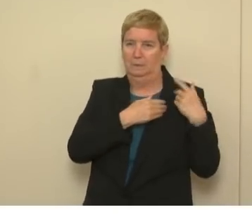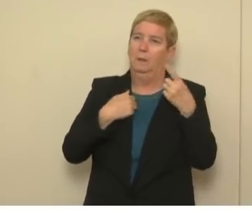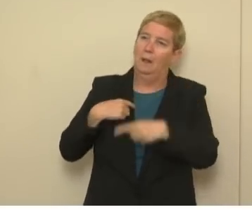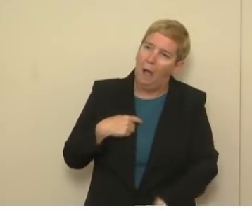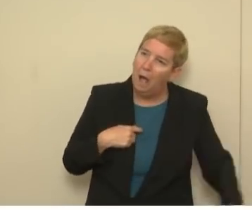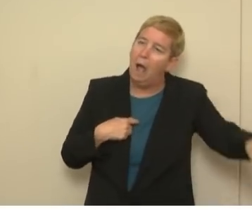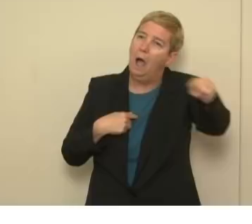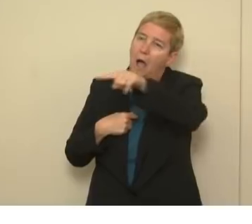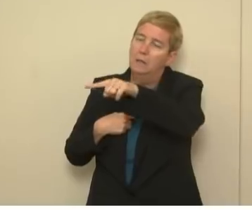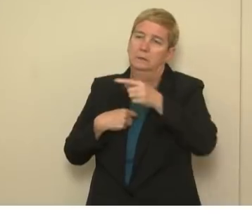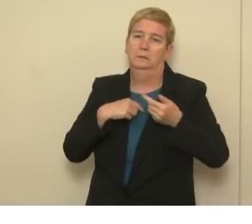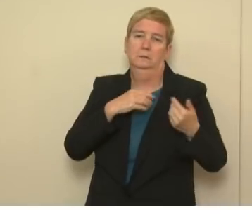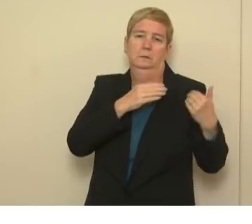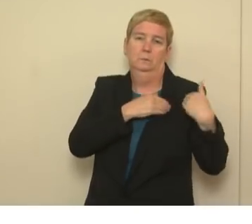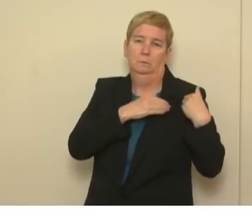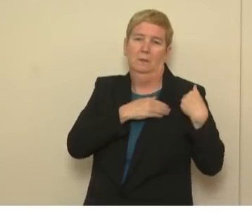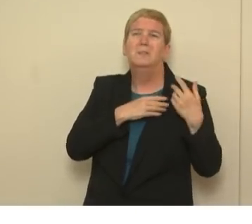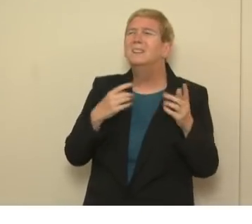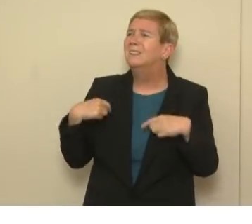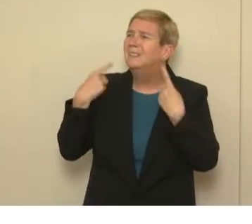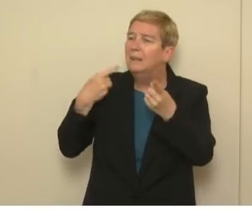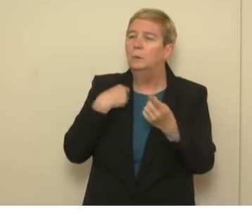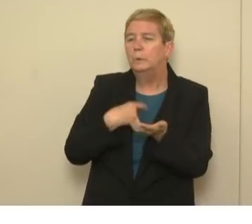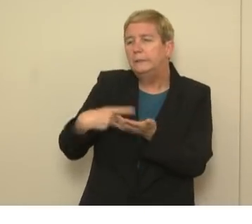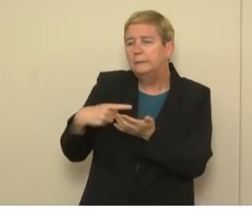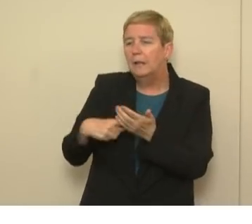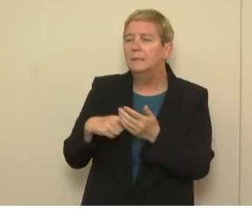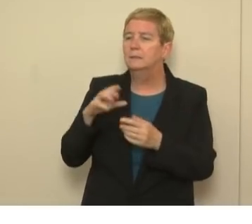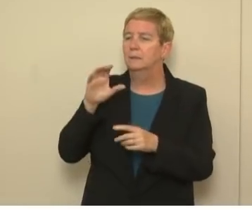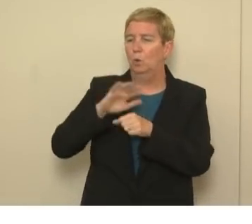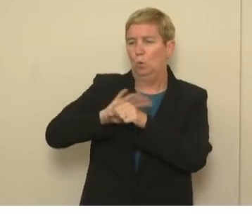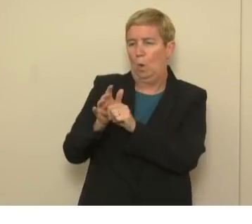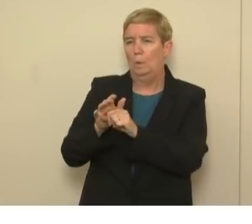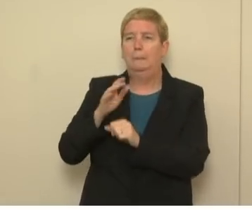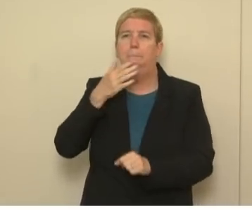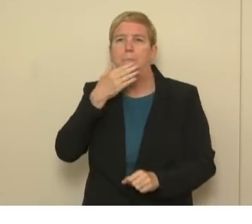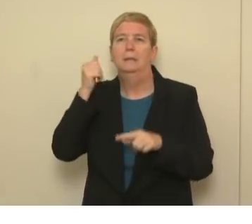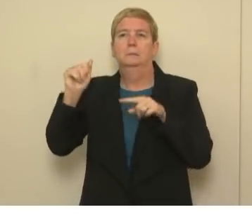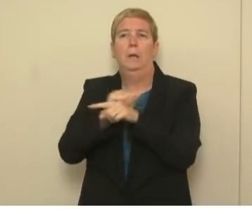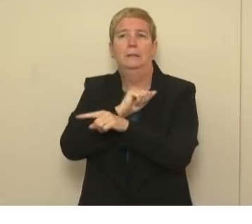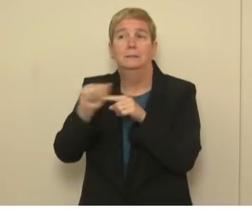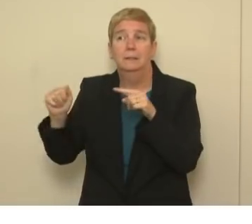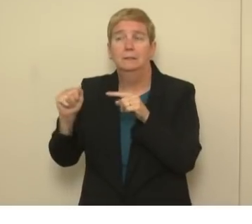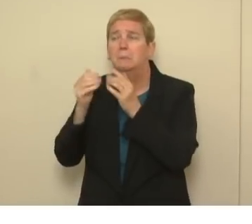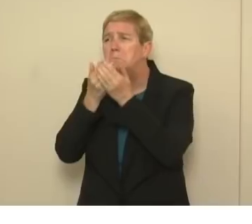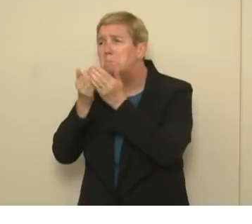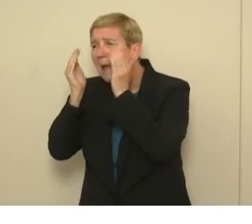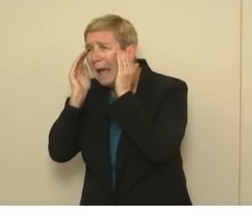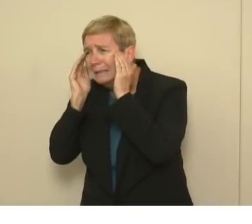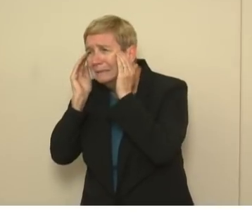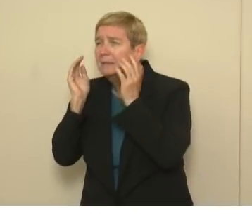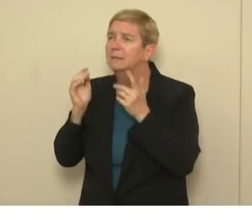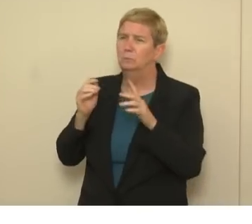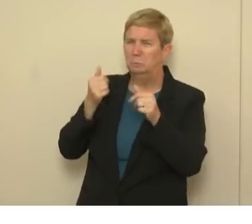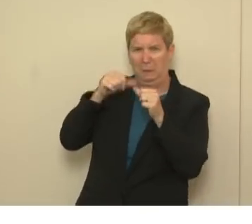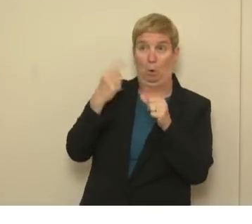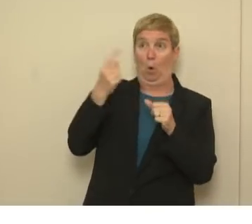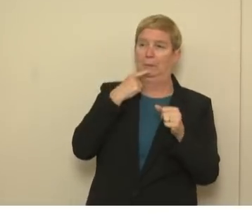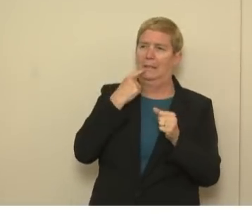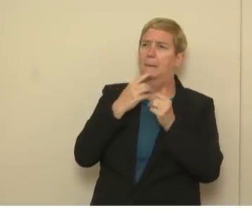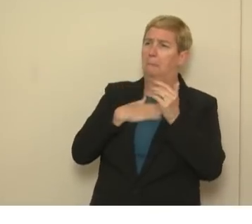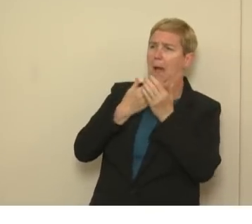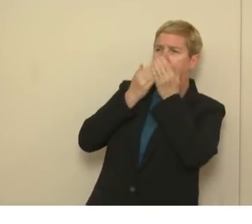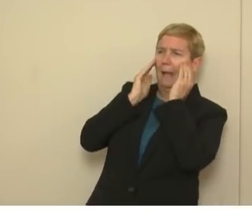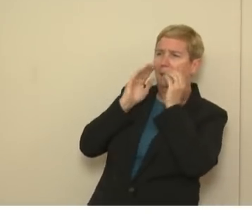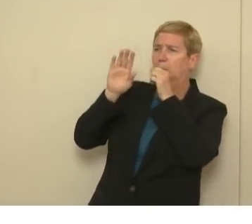talk about our COVID best practices and how we are taking care of each other, that wearing a mask is not really protecting me as much as it's protecting